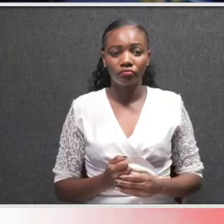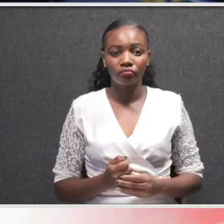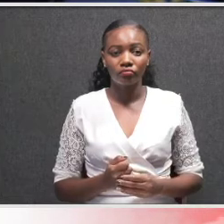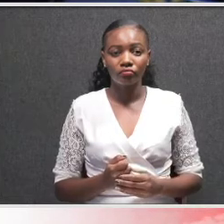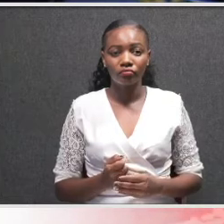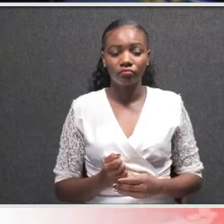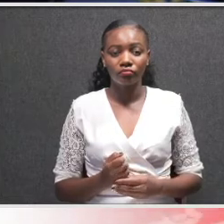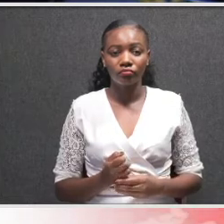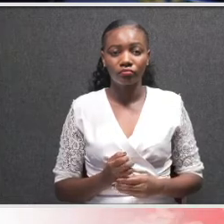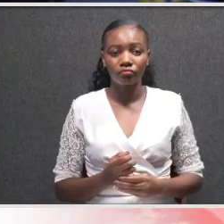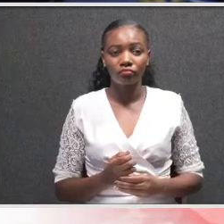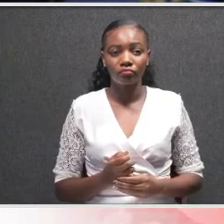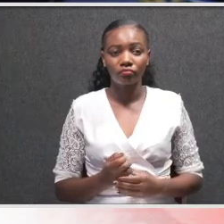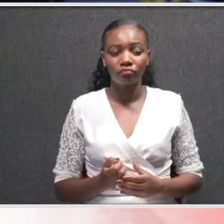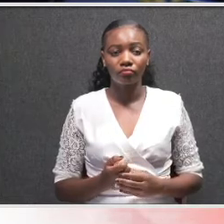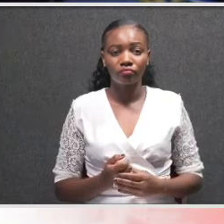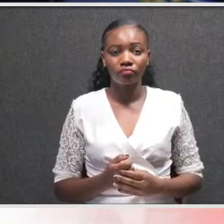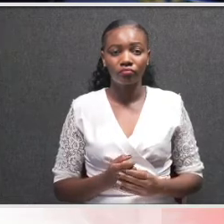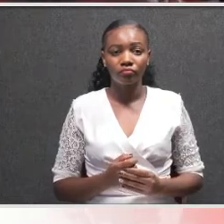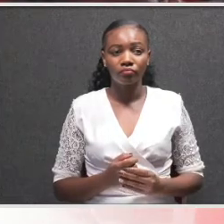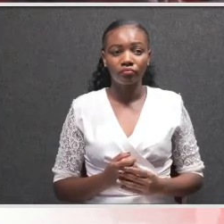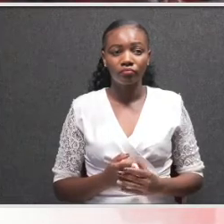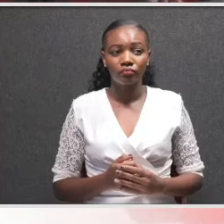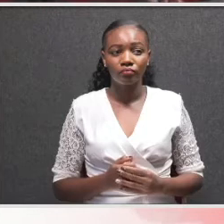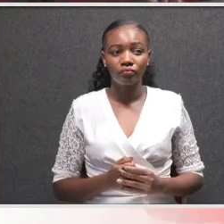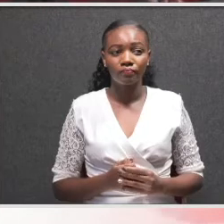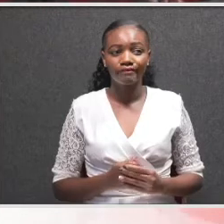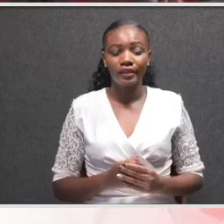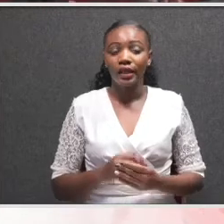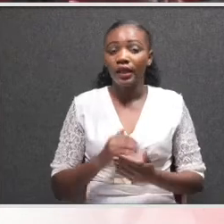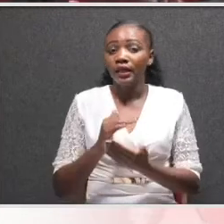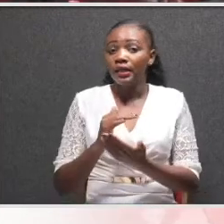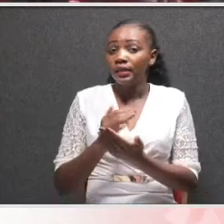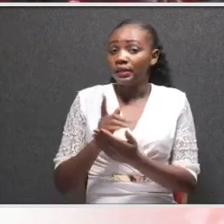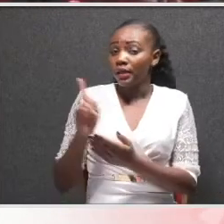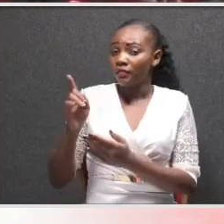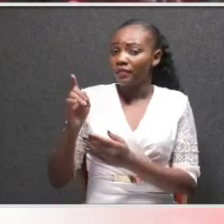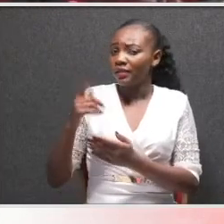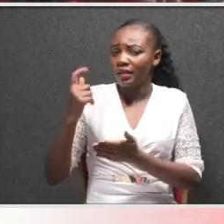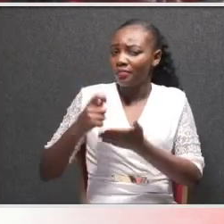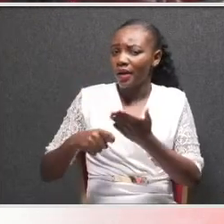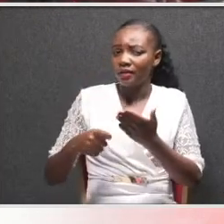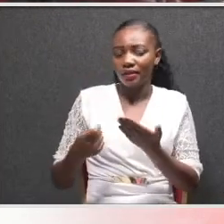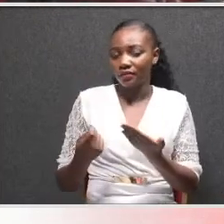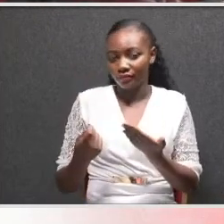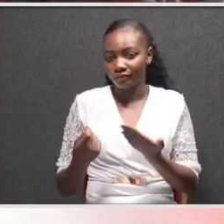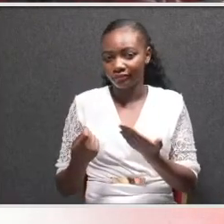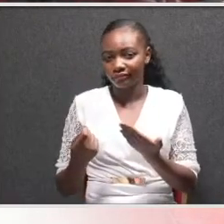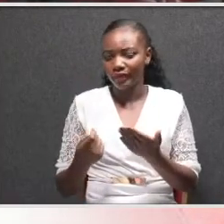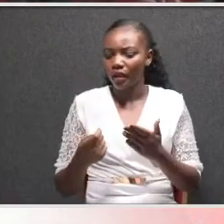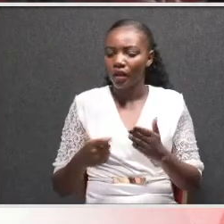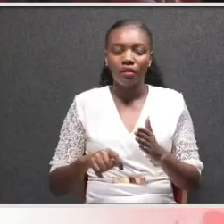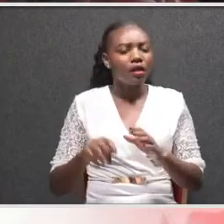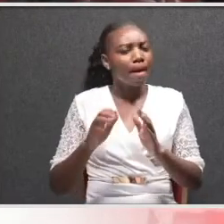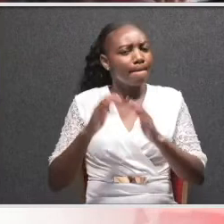Petrol, diesel, and kerosene respectively. Most of these prices of petroleum products, the biggest